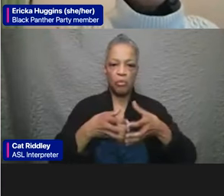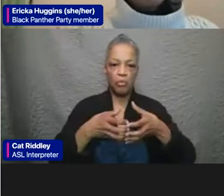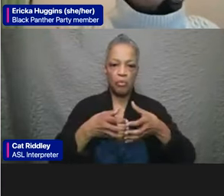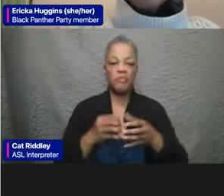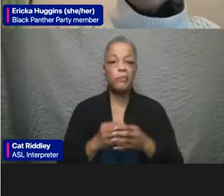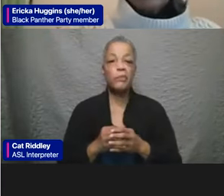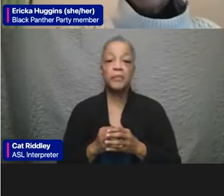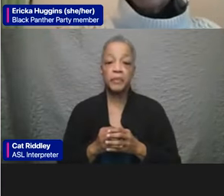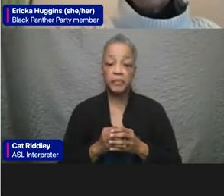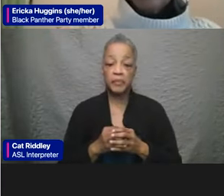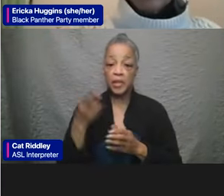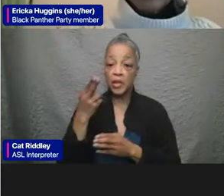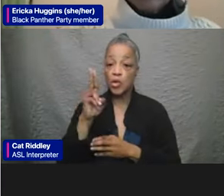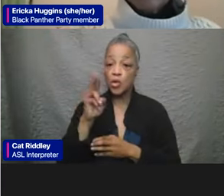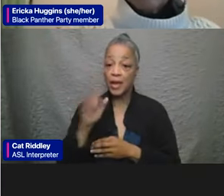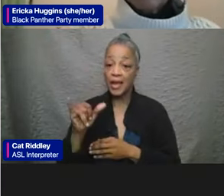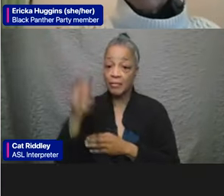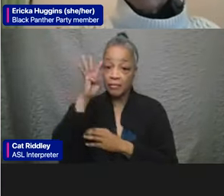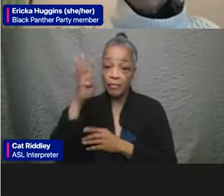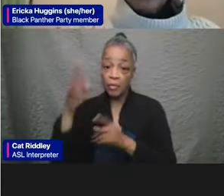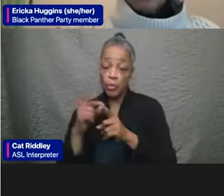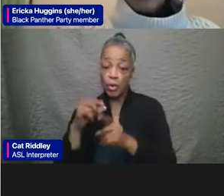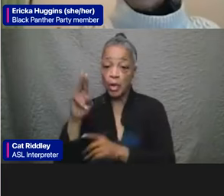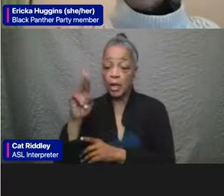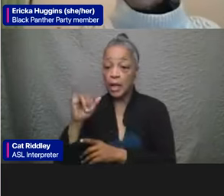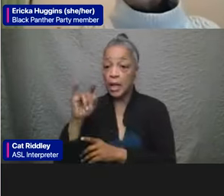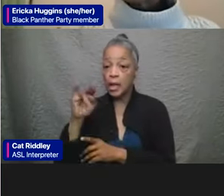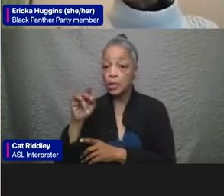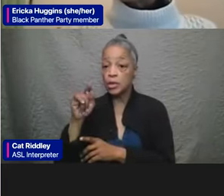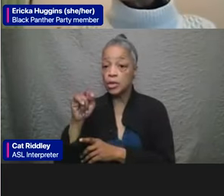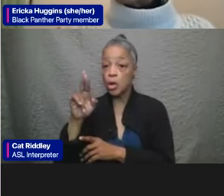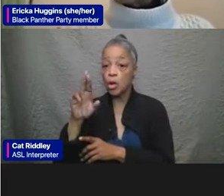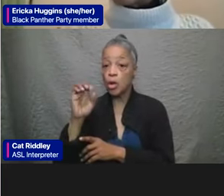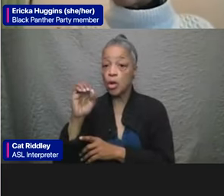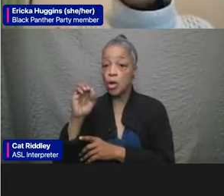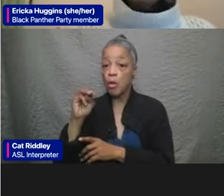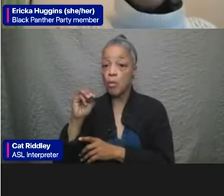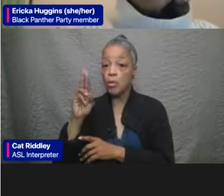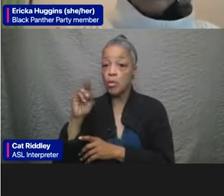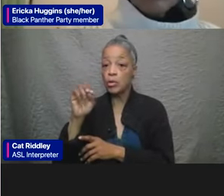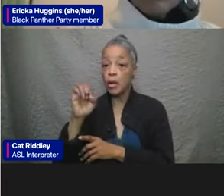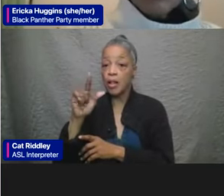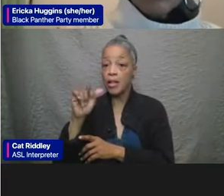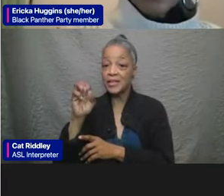He coins intercommunalism. And I think that